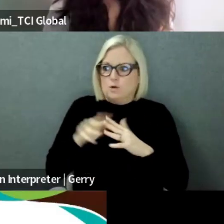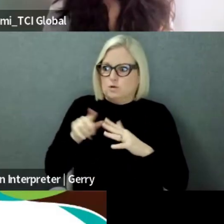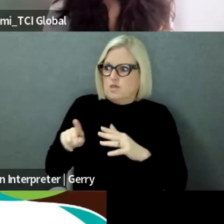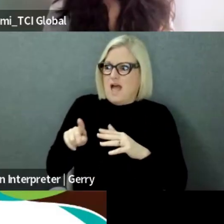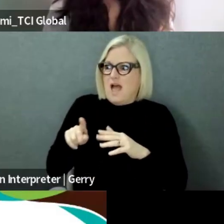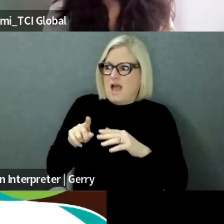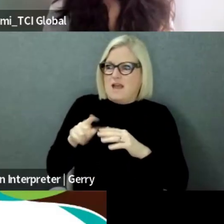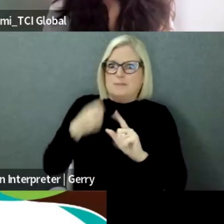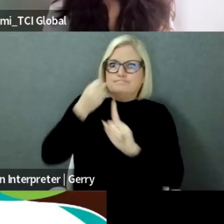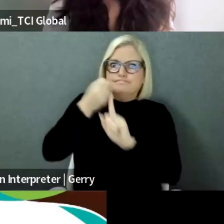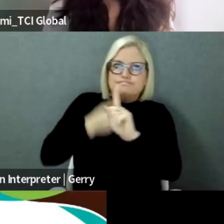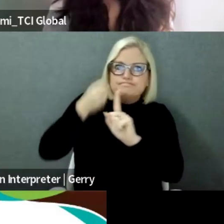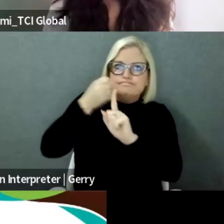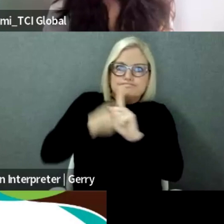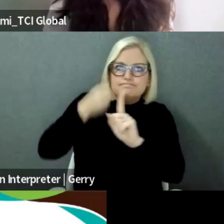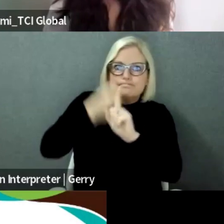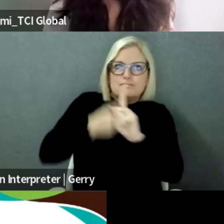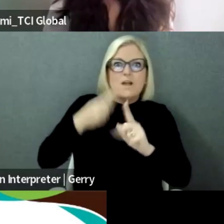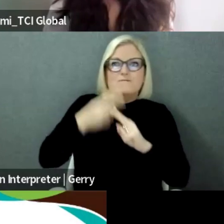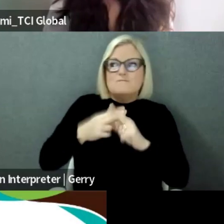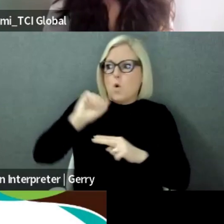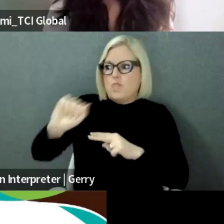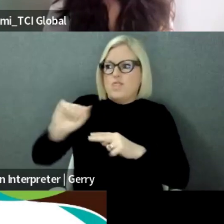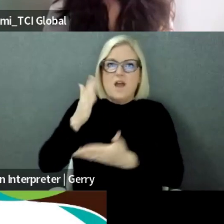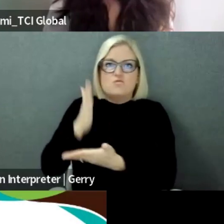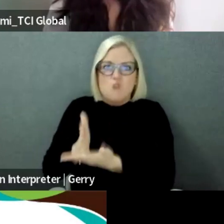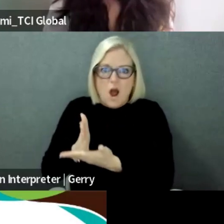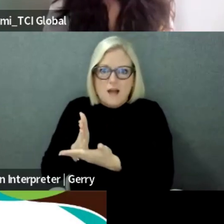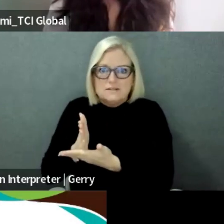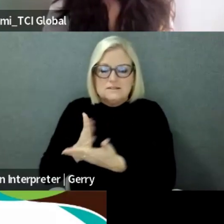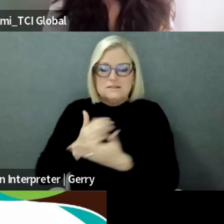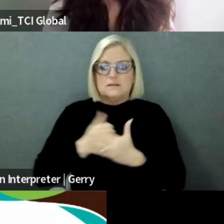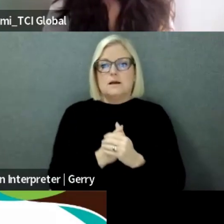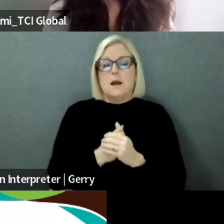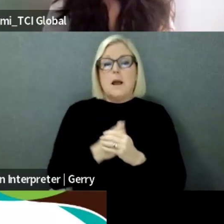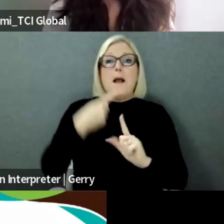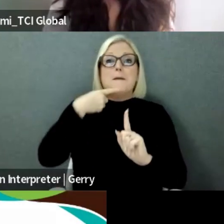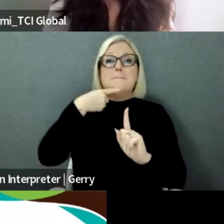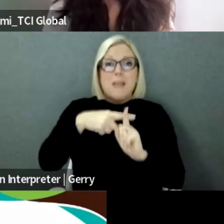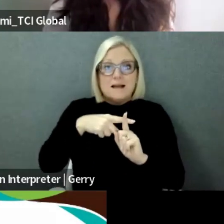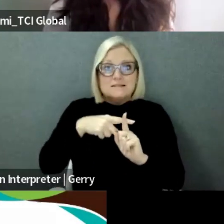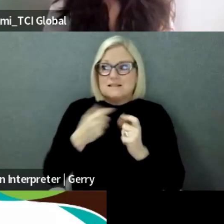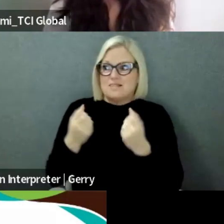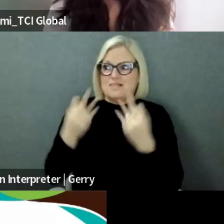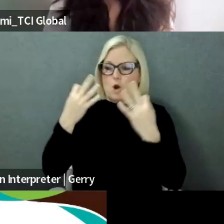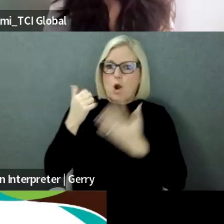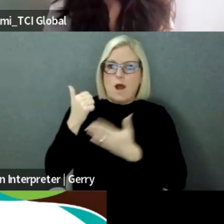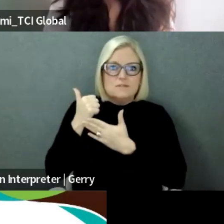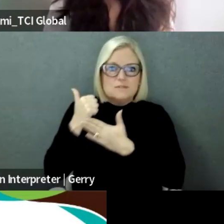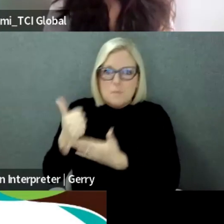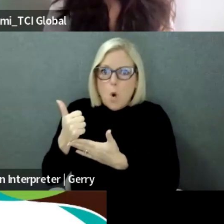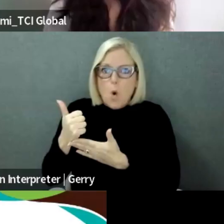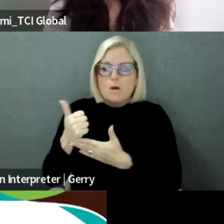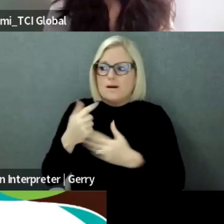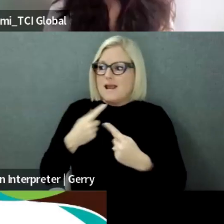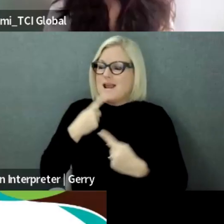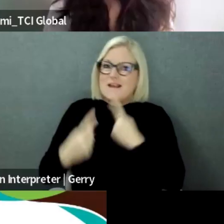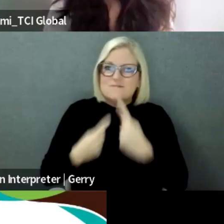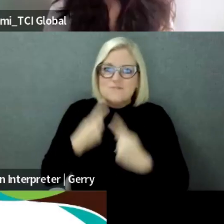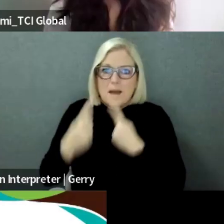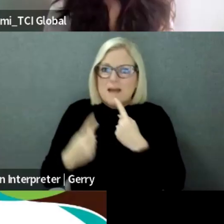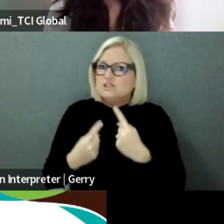when people are invited to sit at decision-making tables, they may not have the support, information, or recognition needed to